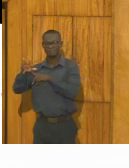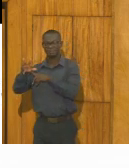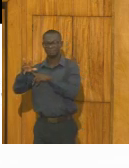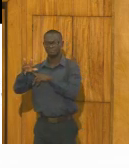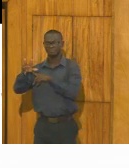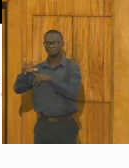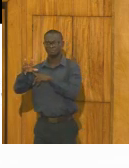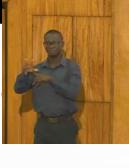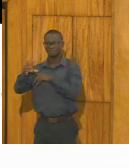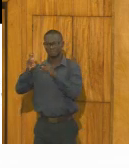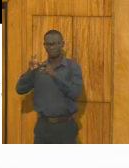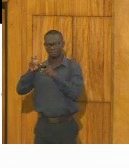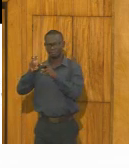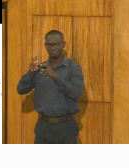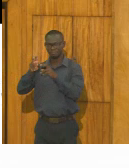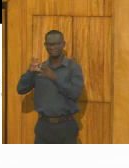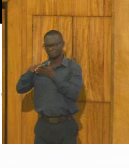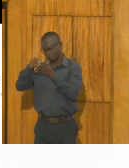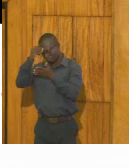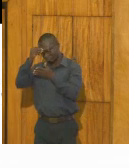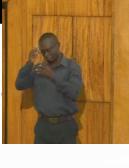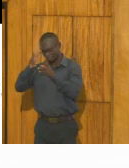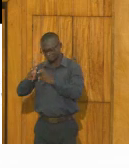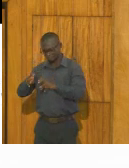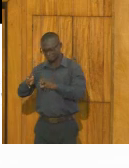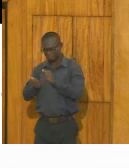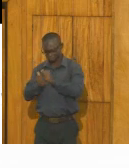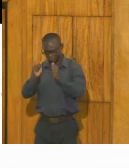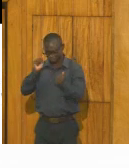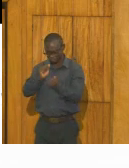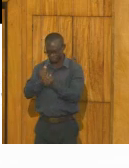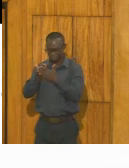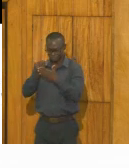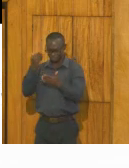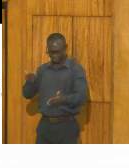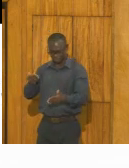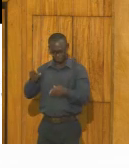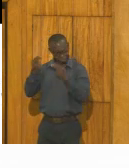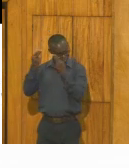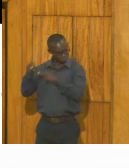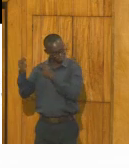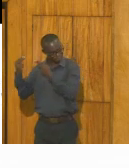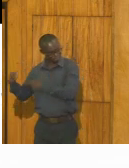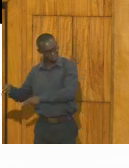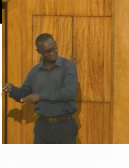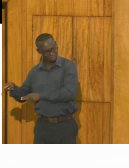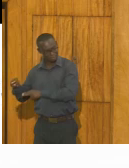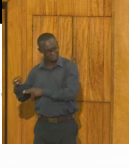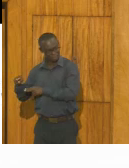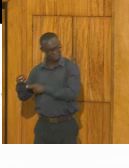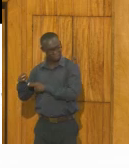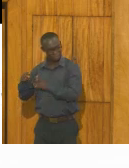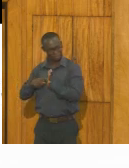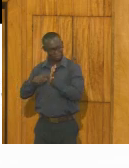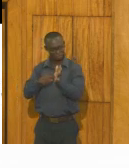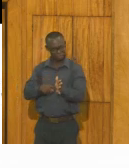national verification study which was conducted to change. And this was after WHO introduced a 3 testing